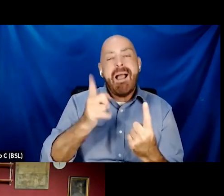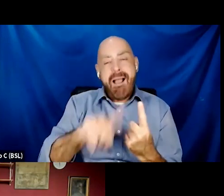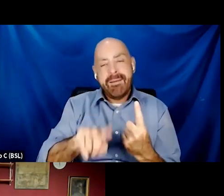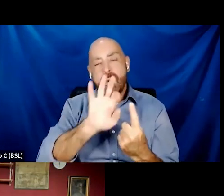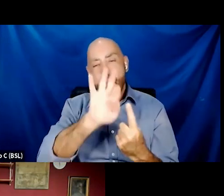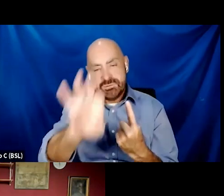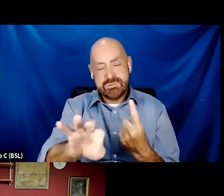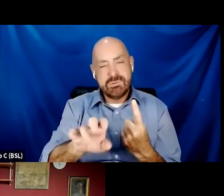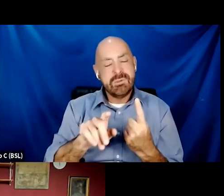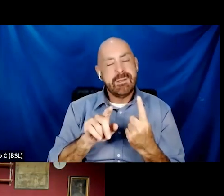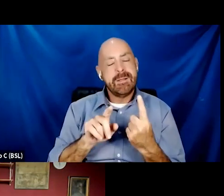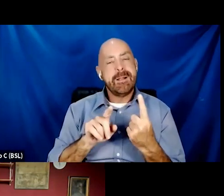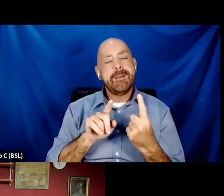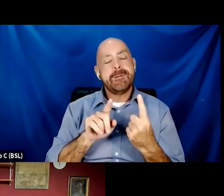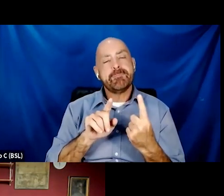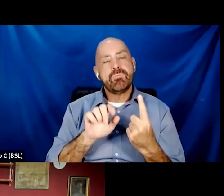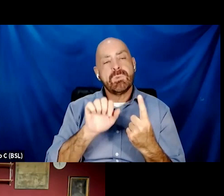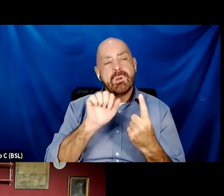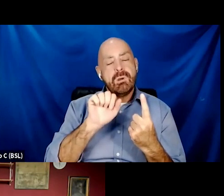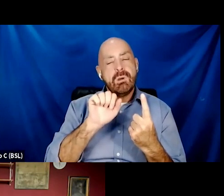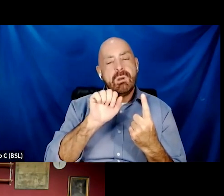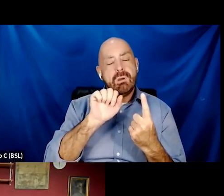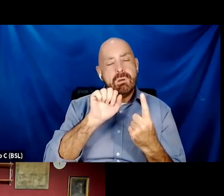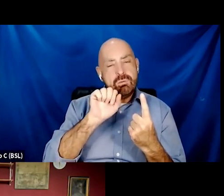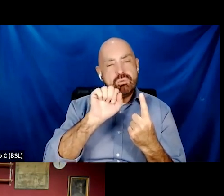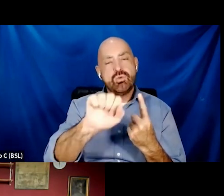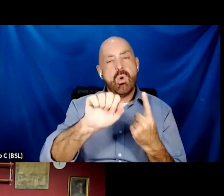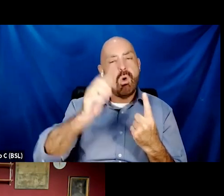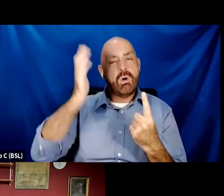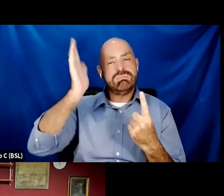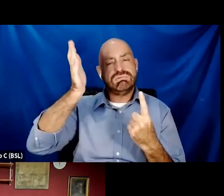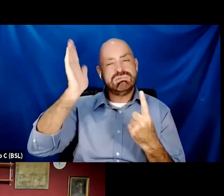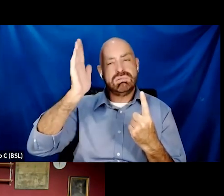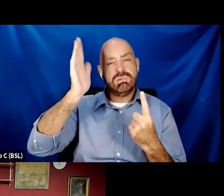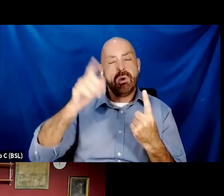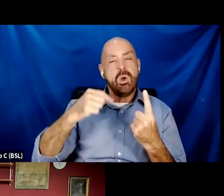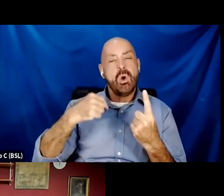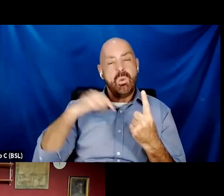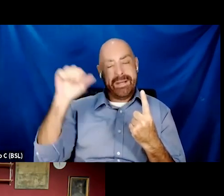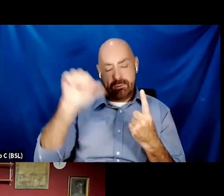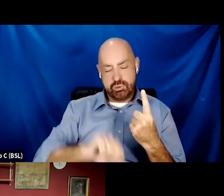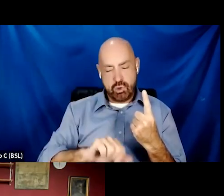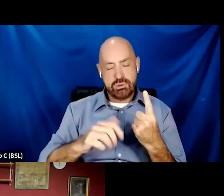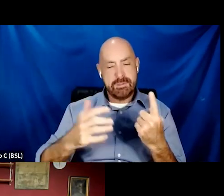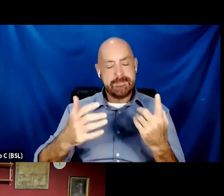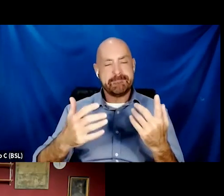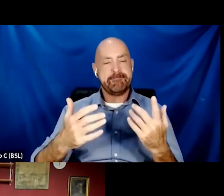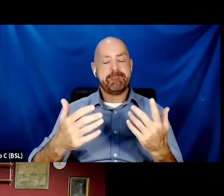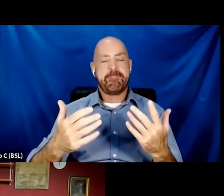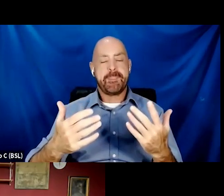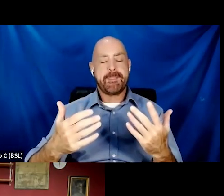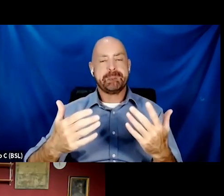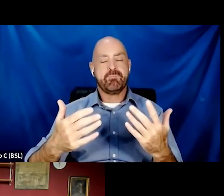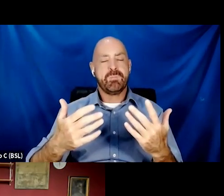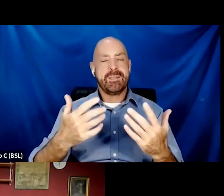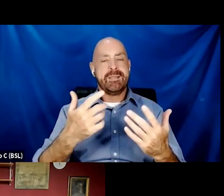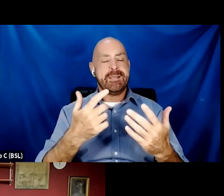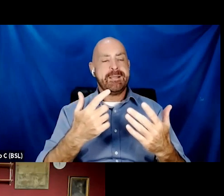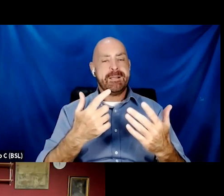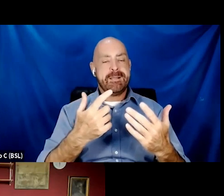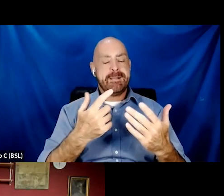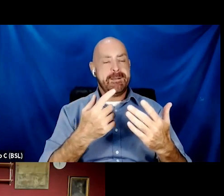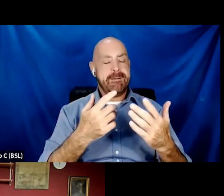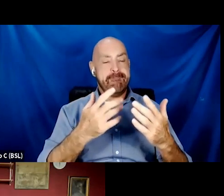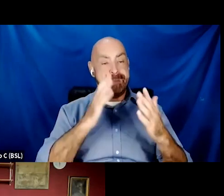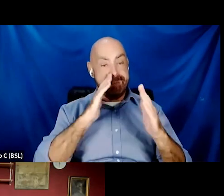part of what your talk implied is that we should move away from individually focused